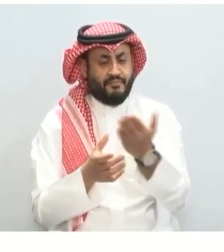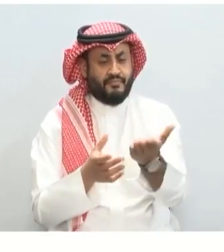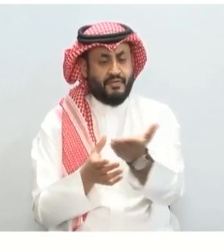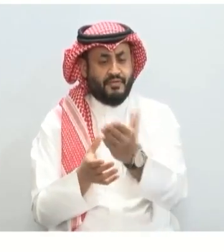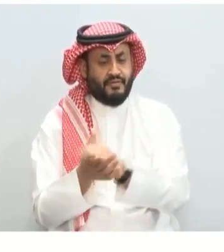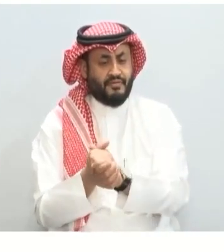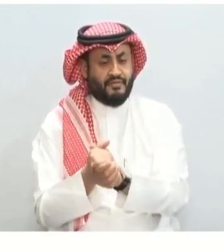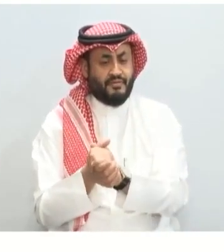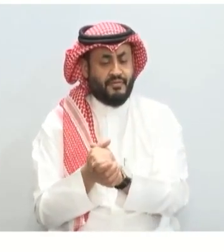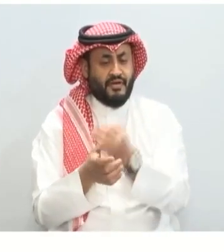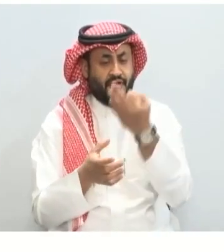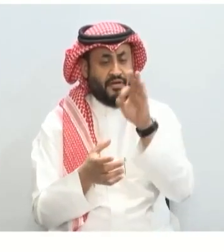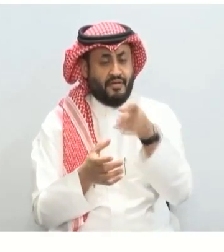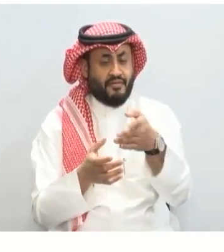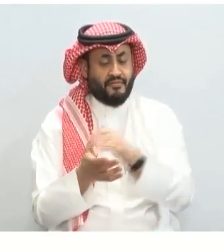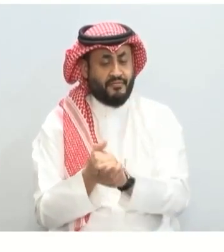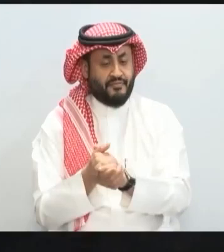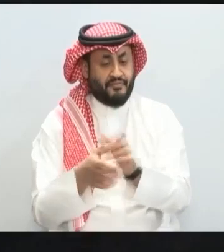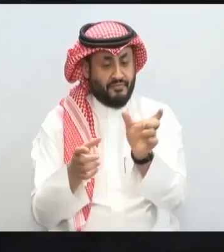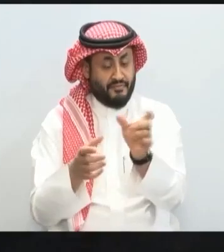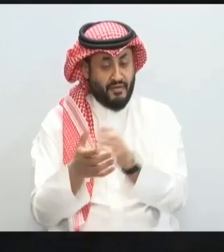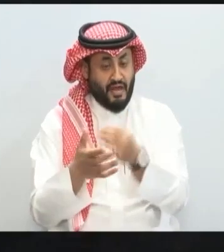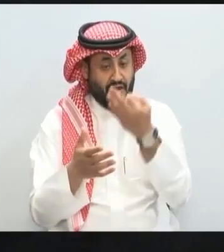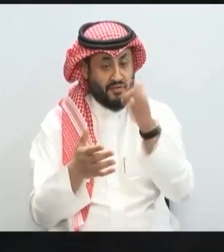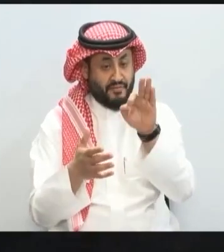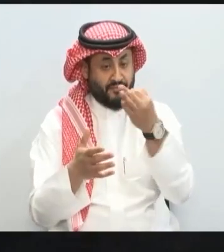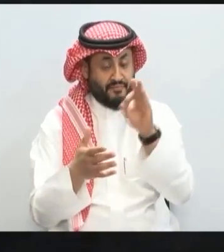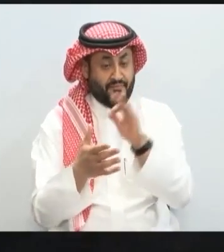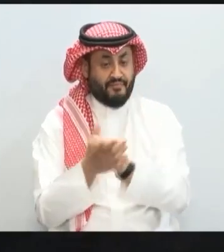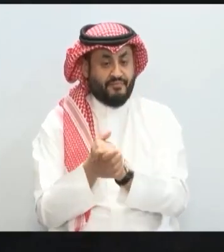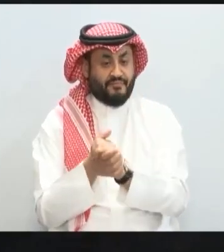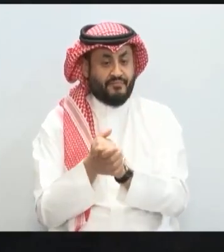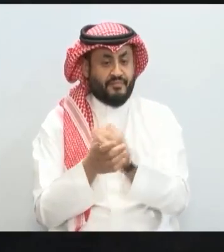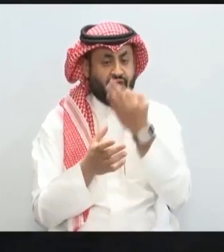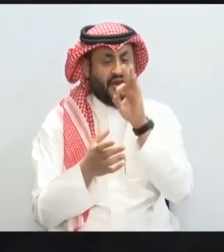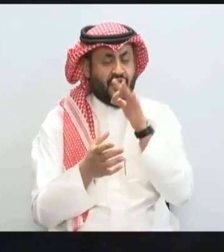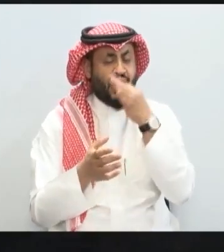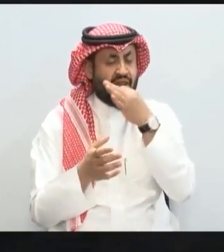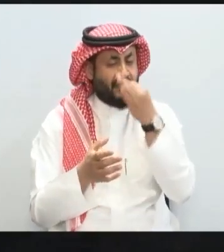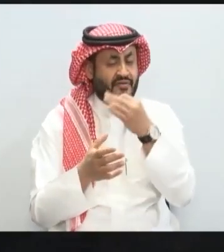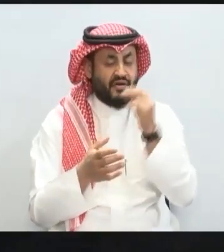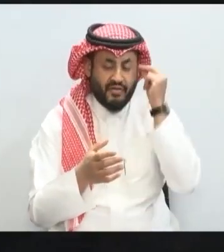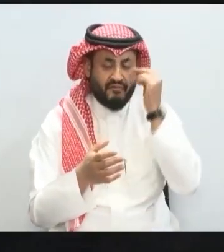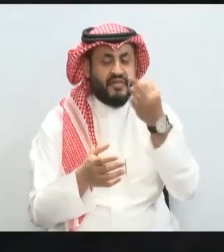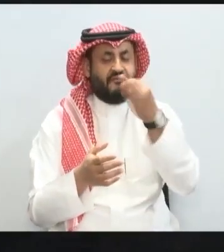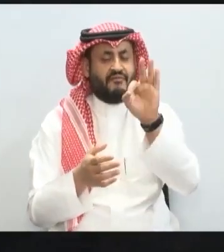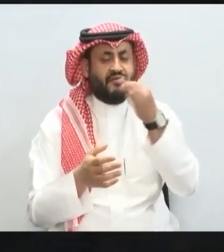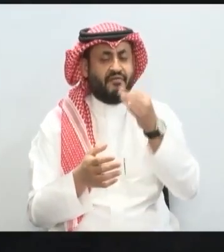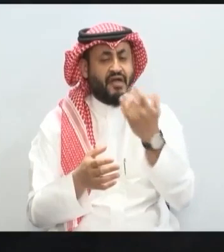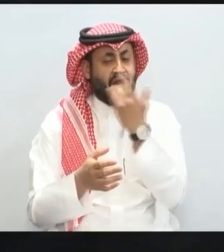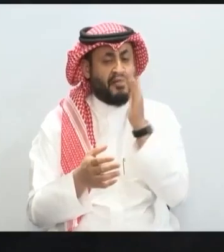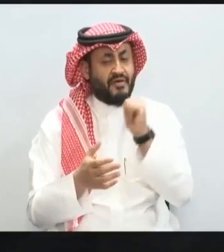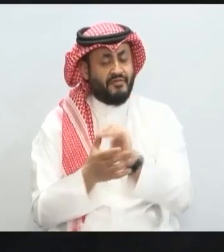brulee are actually French. I think you can notice just from pronouncing the food. The dessert